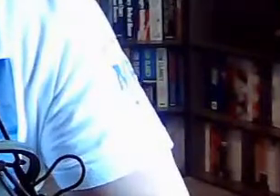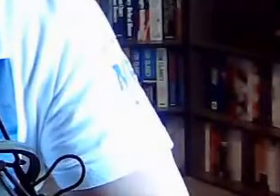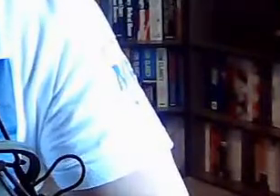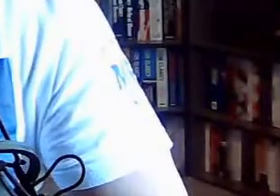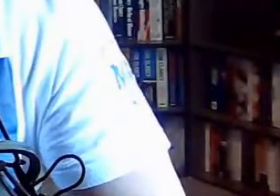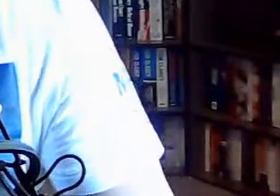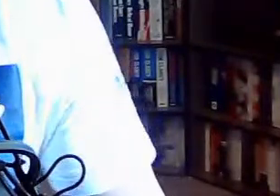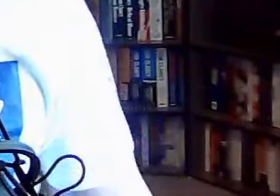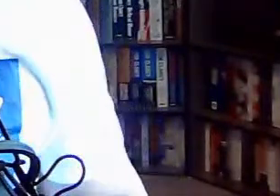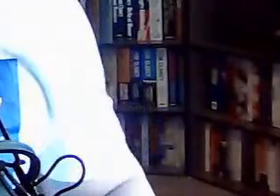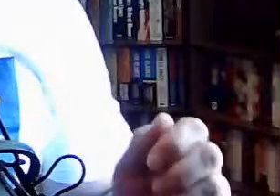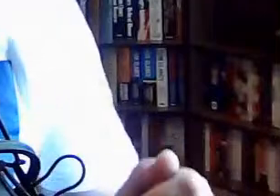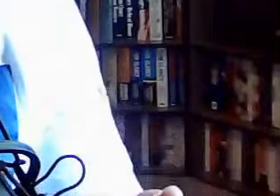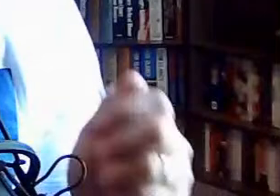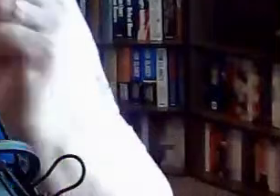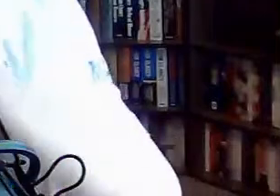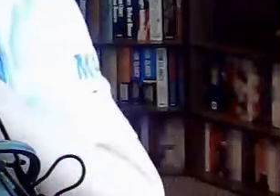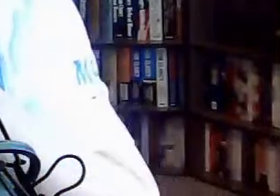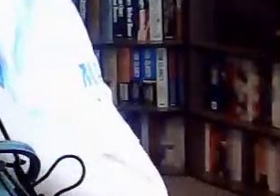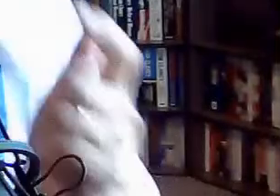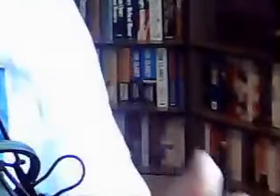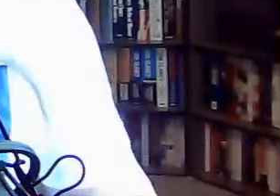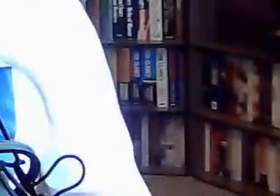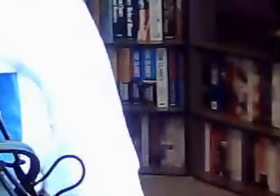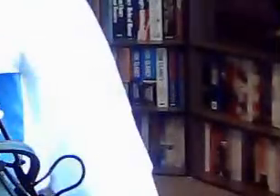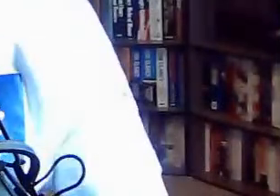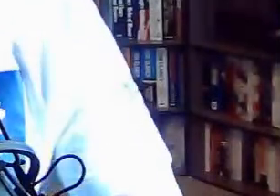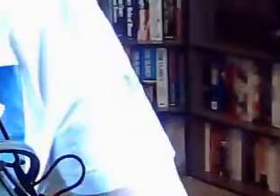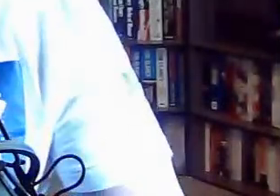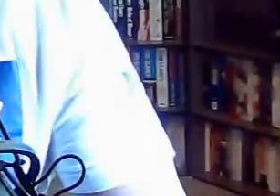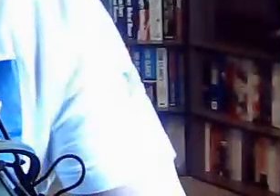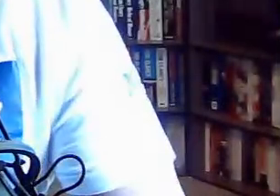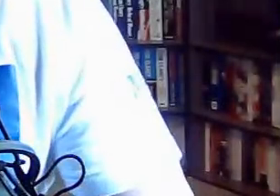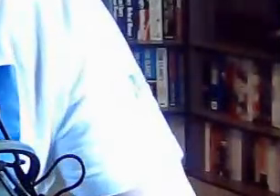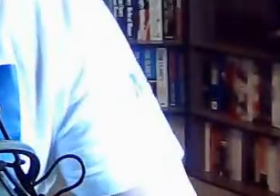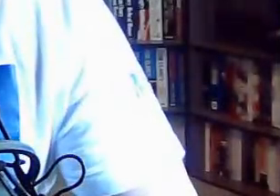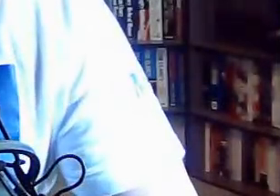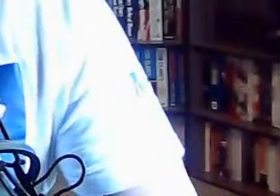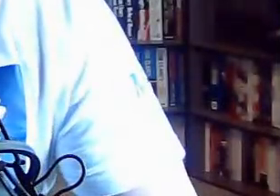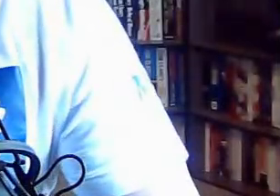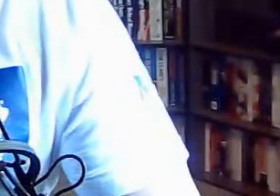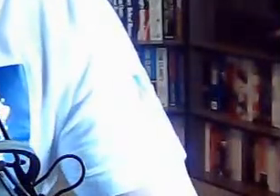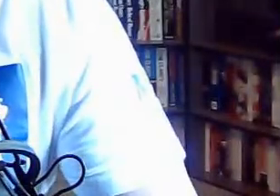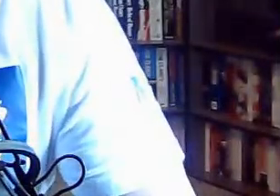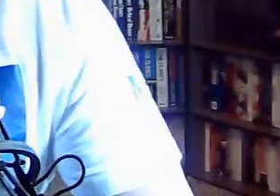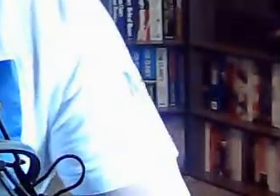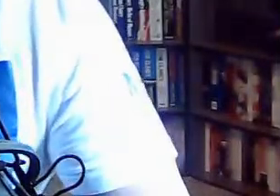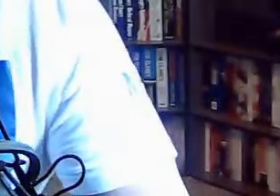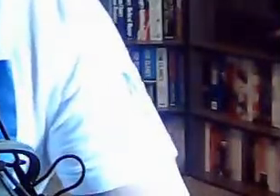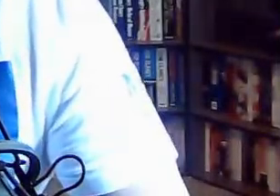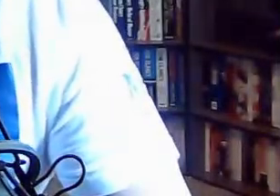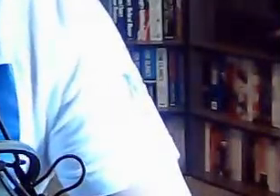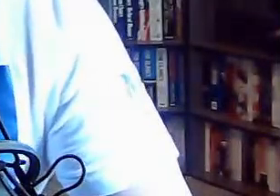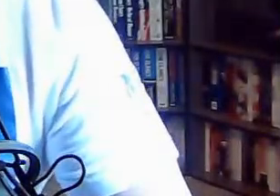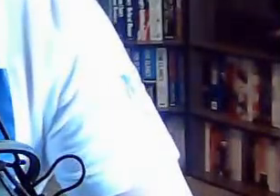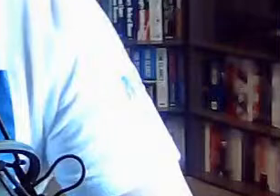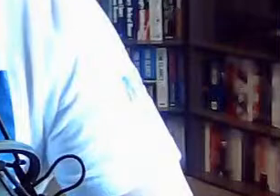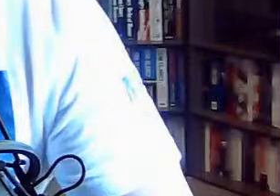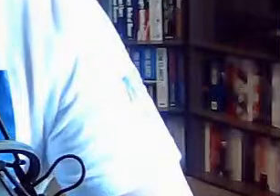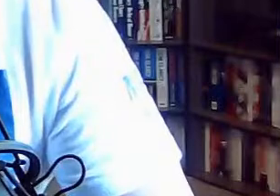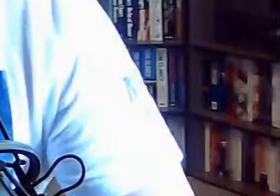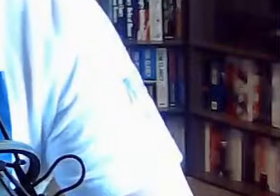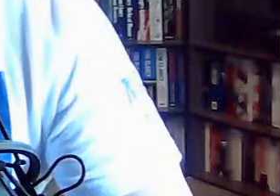you can watch that. You can watch that on the HHS.gov live website. You can watch it on